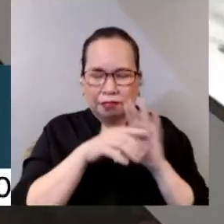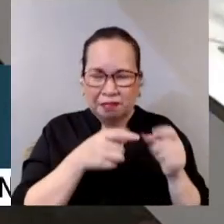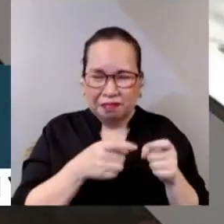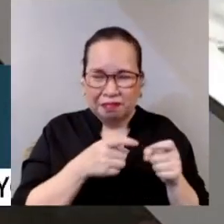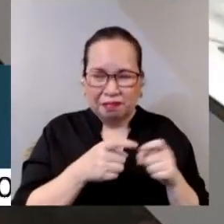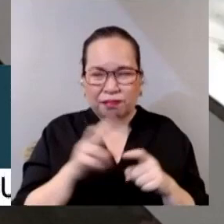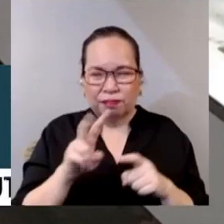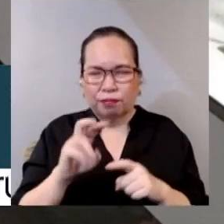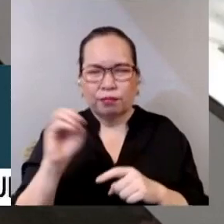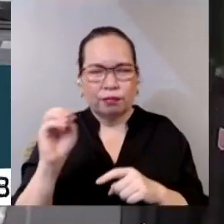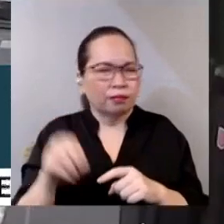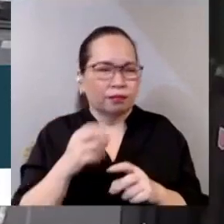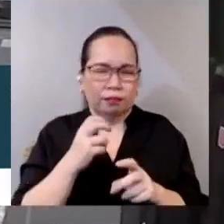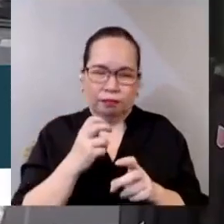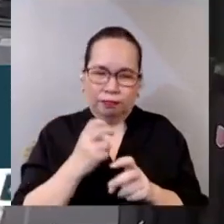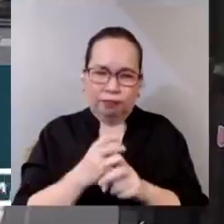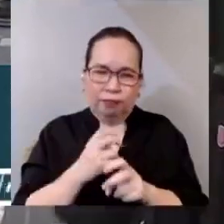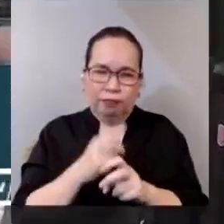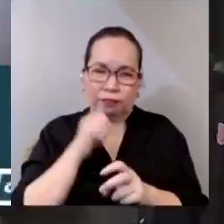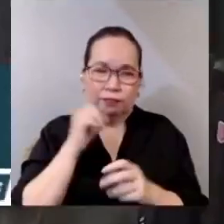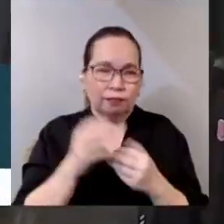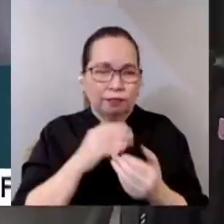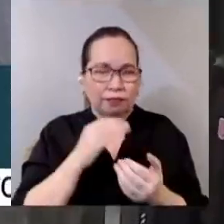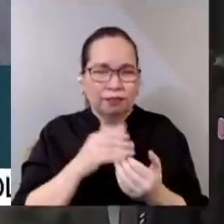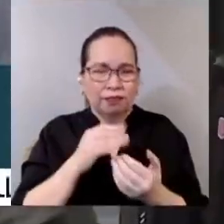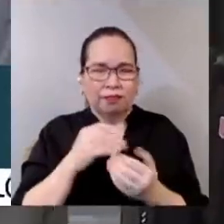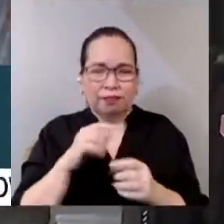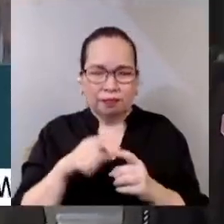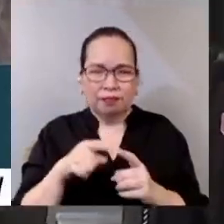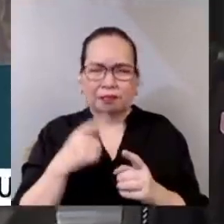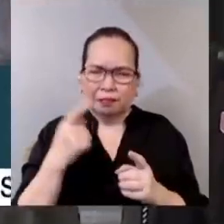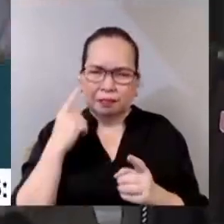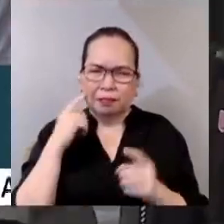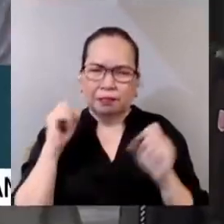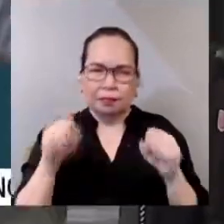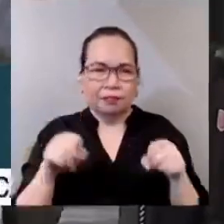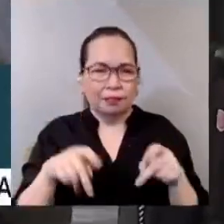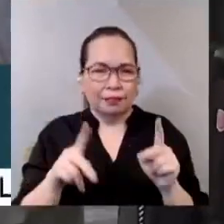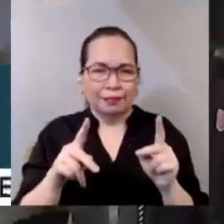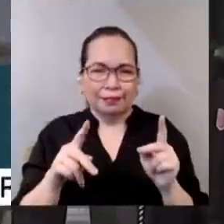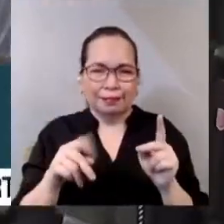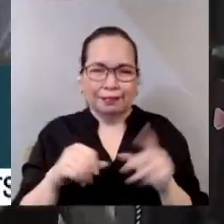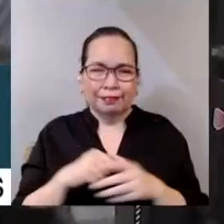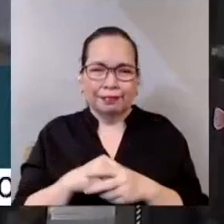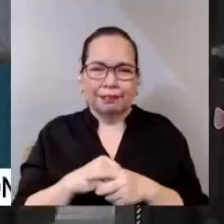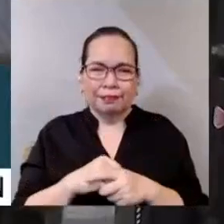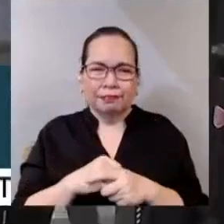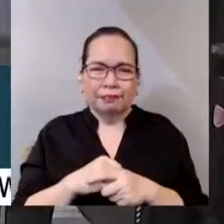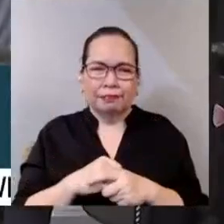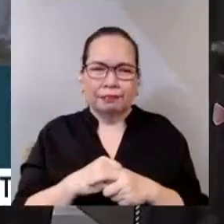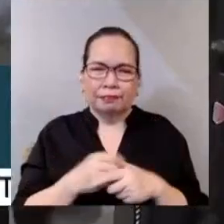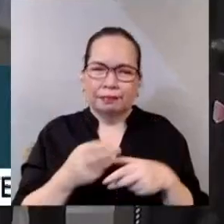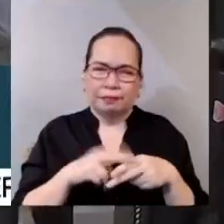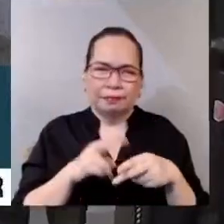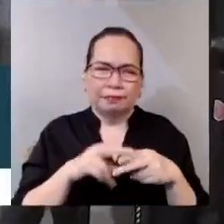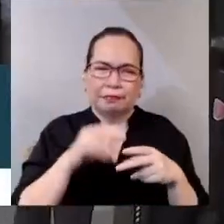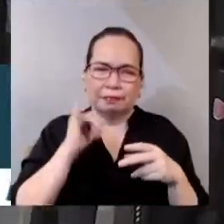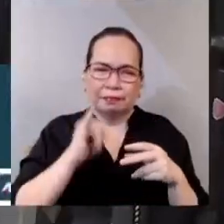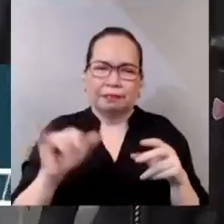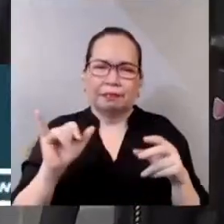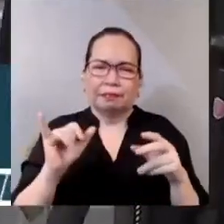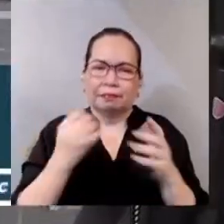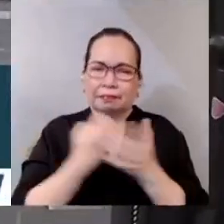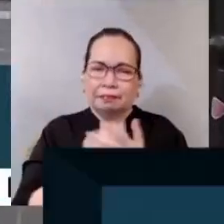is a long way to go, but he says there's a good chance the rate hikes won't send the U.S. economy into a downturn.